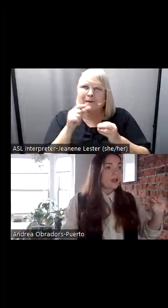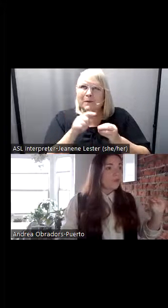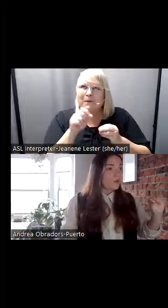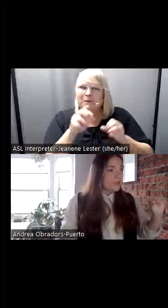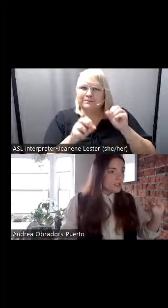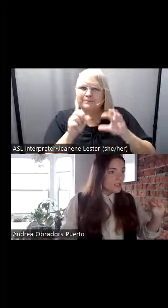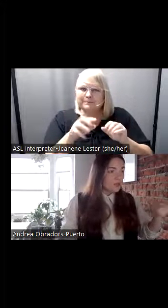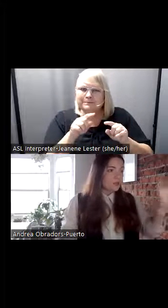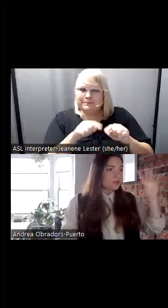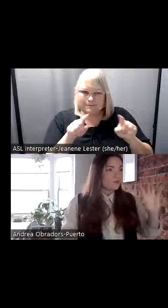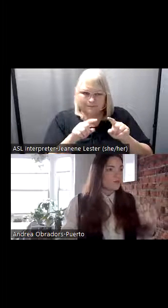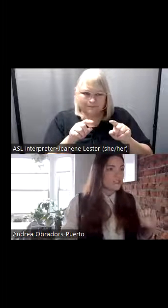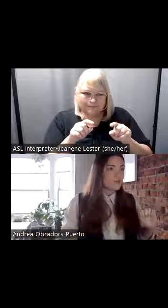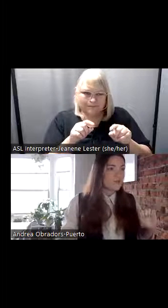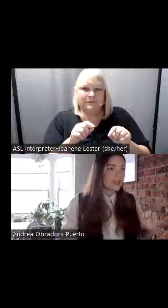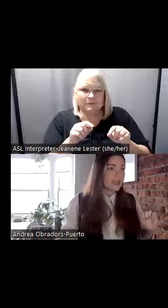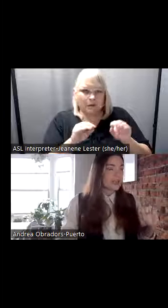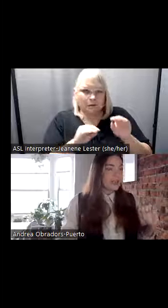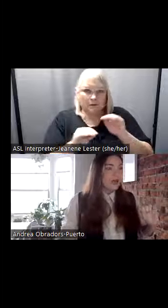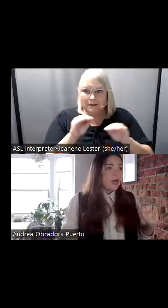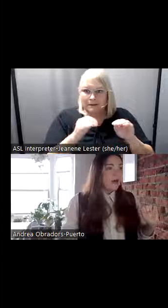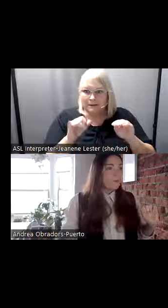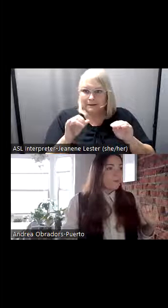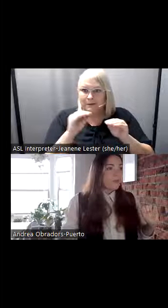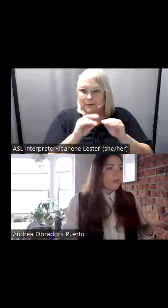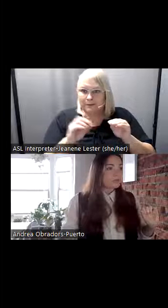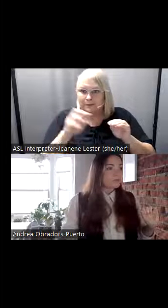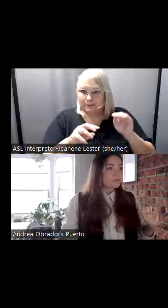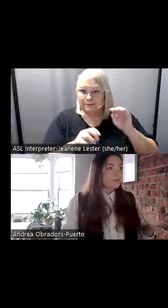I love how we see, oh, it's moving again.